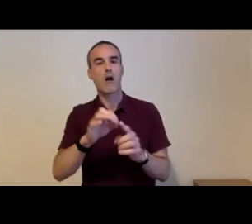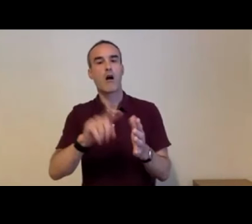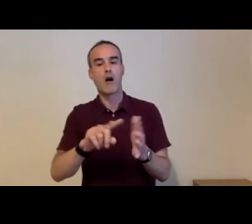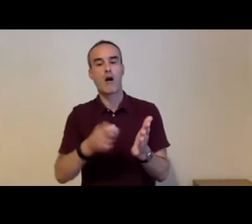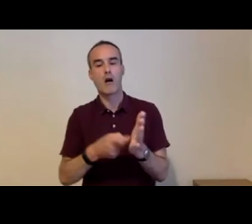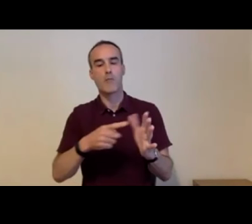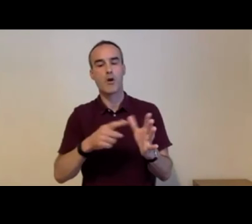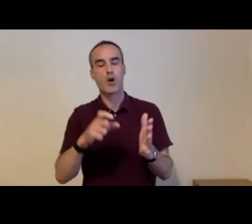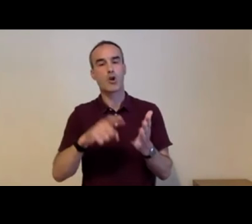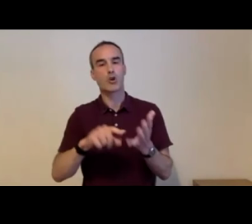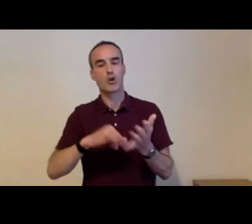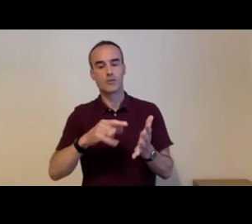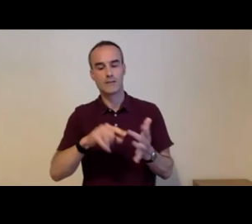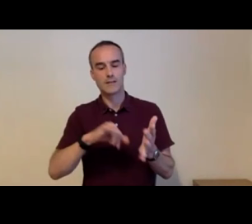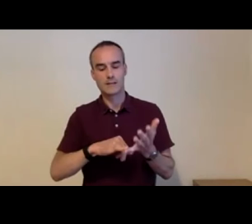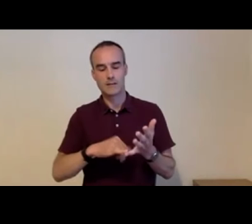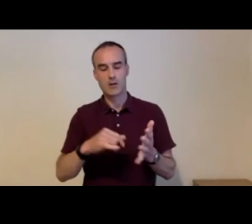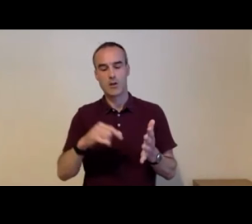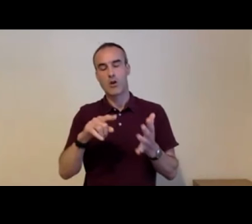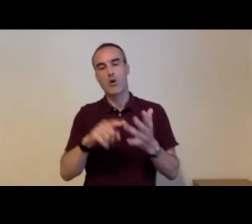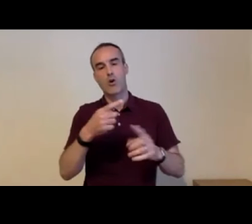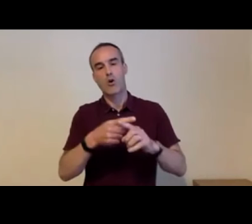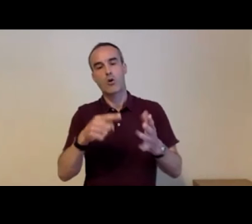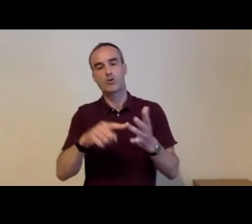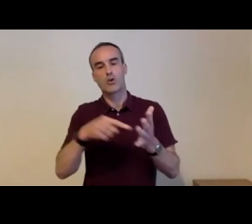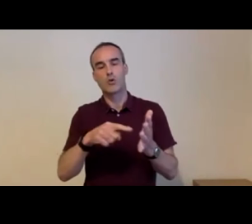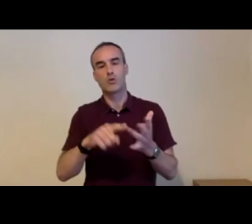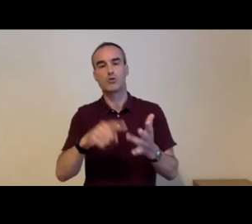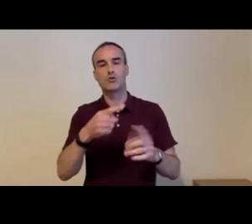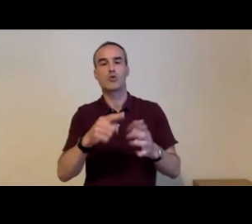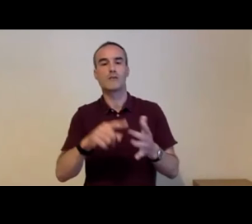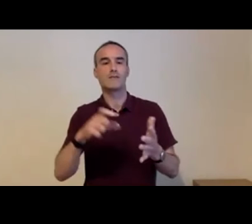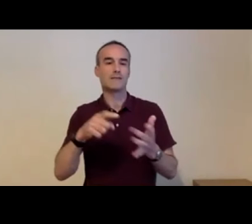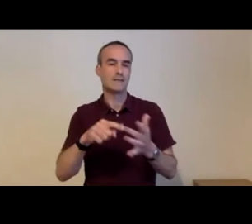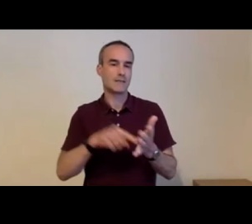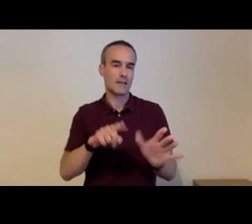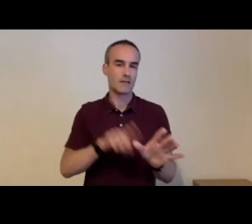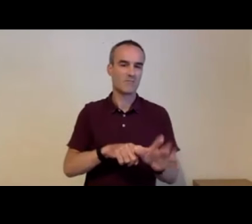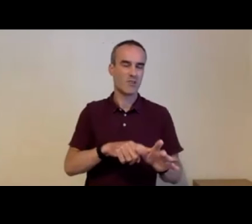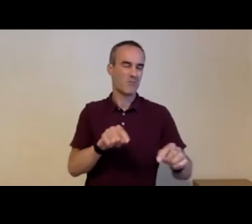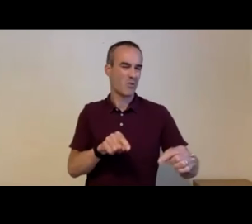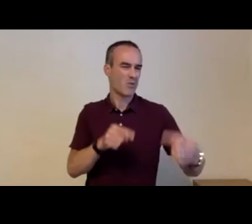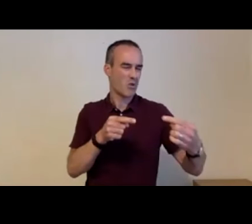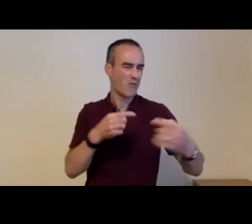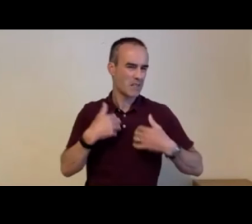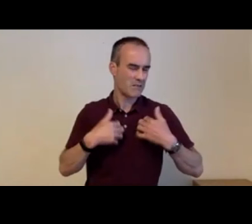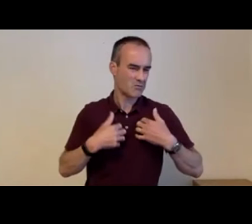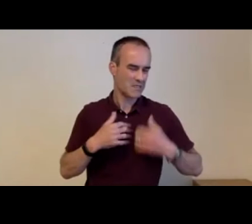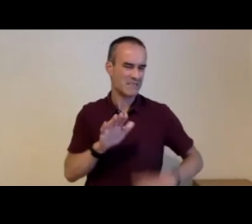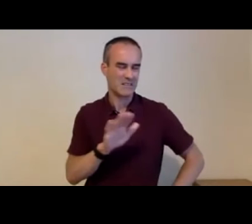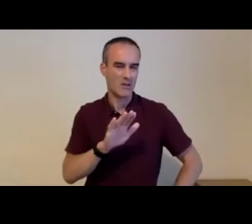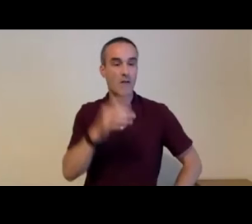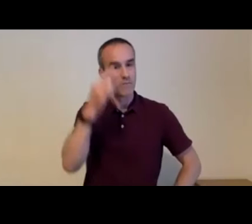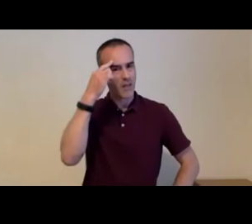ototoxicity. Some potential conflicts of interest. I don't believe that any are fatal for our discussion this afternoon, but